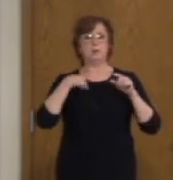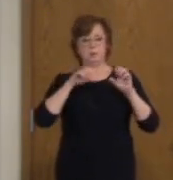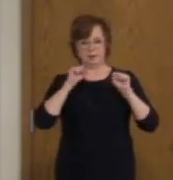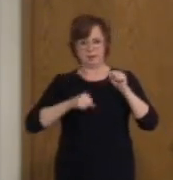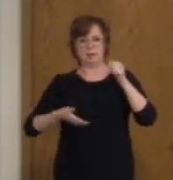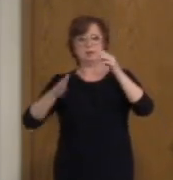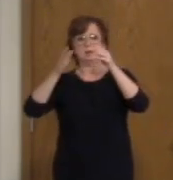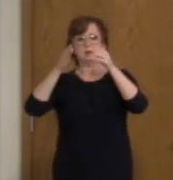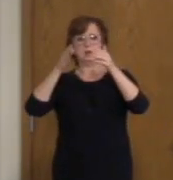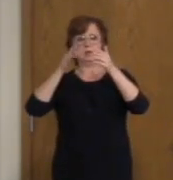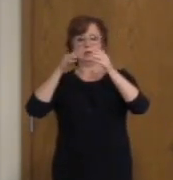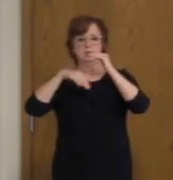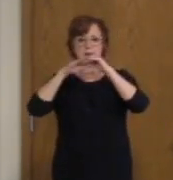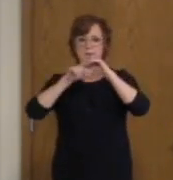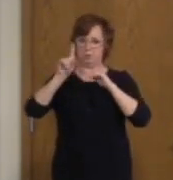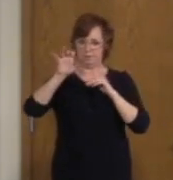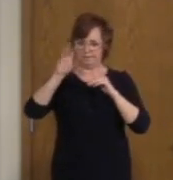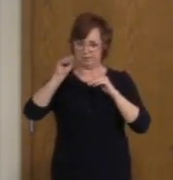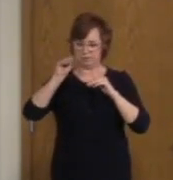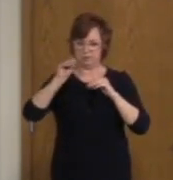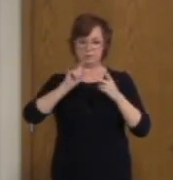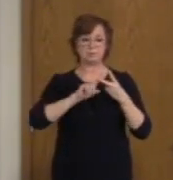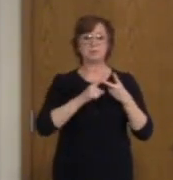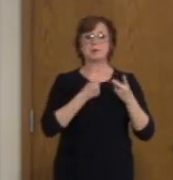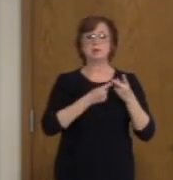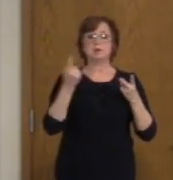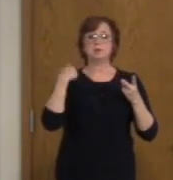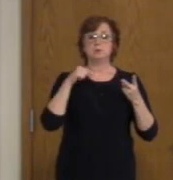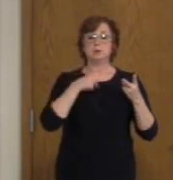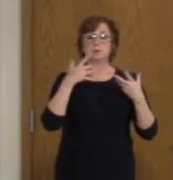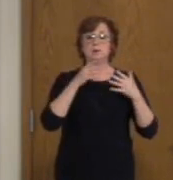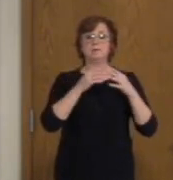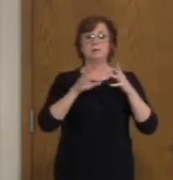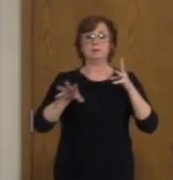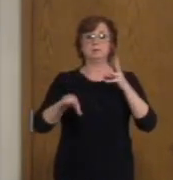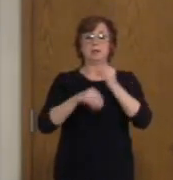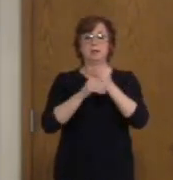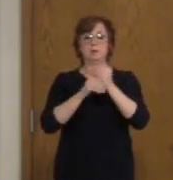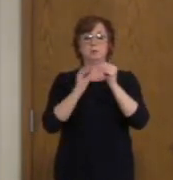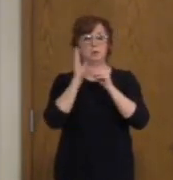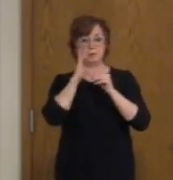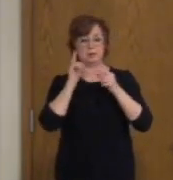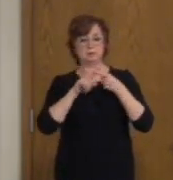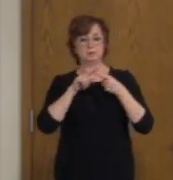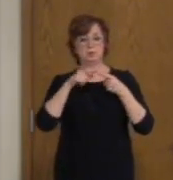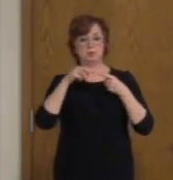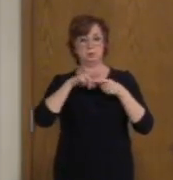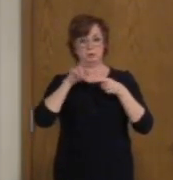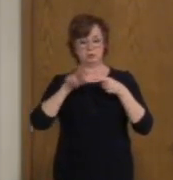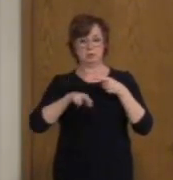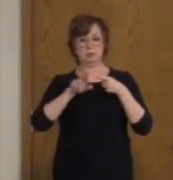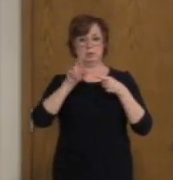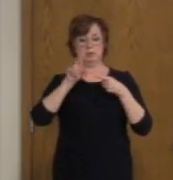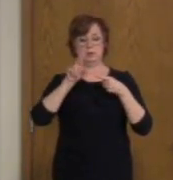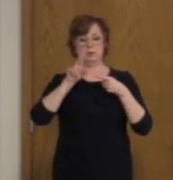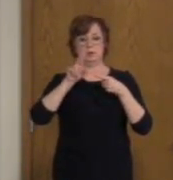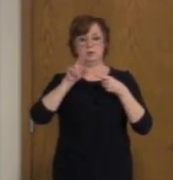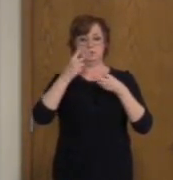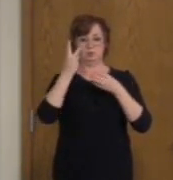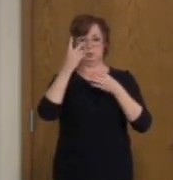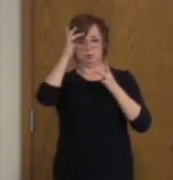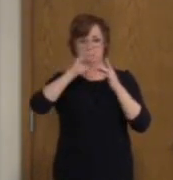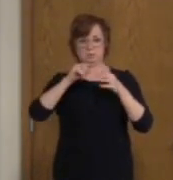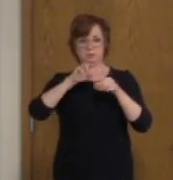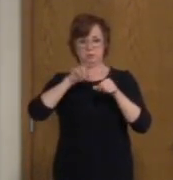province-wide. Last week we talked about the expansion in both the Regina General and Pasco ICUs. With respect to overall hospital